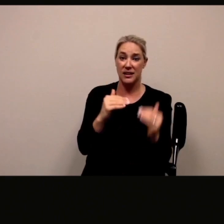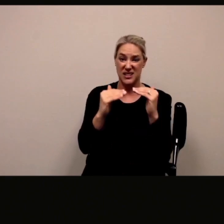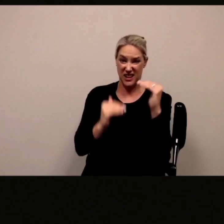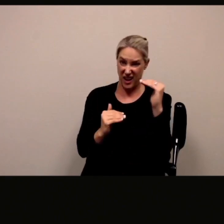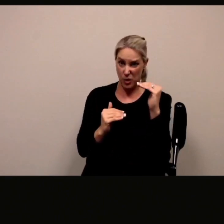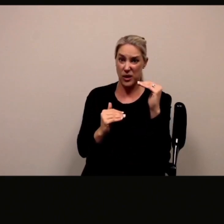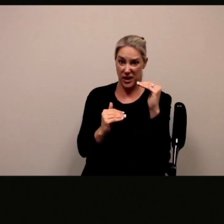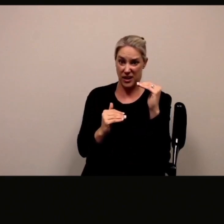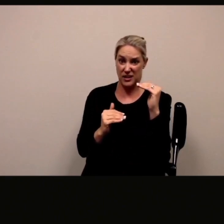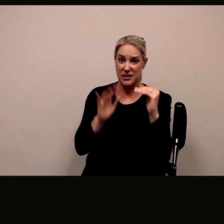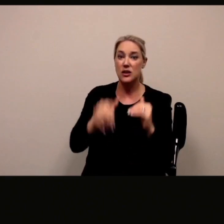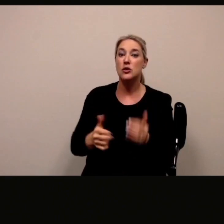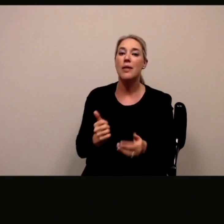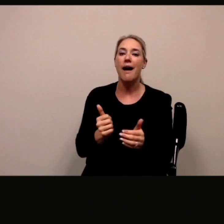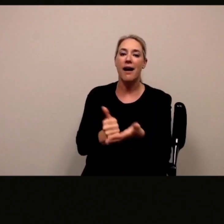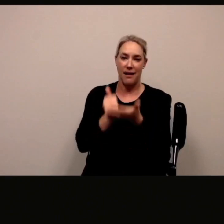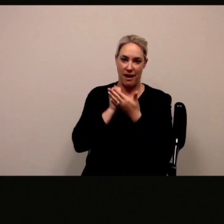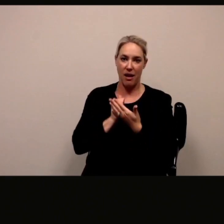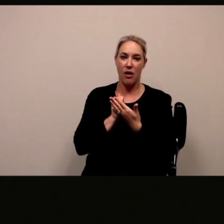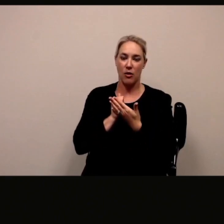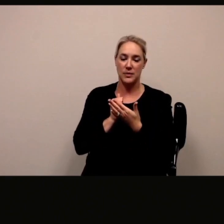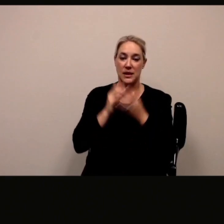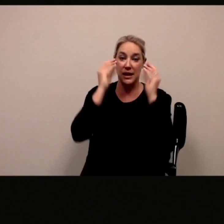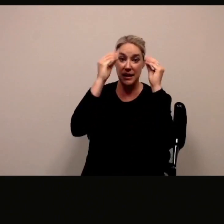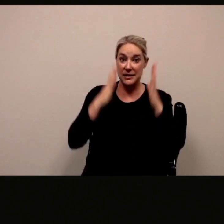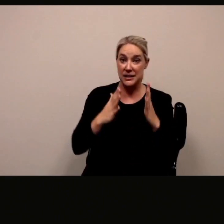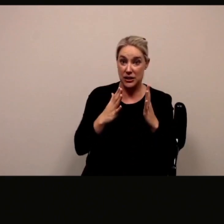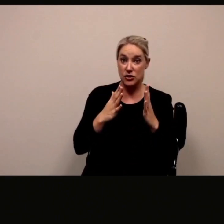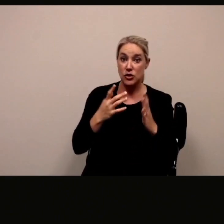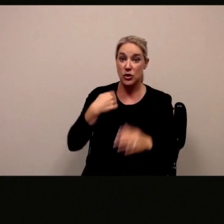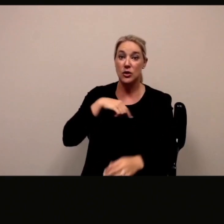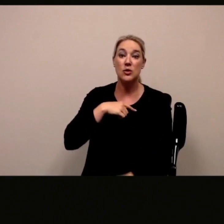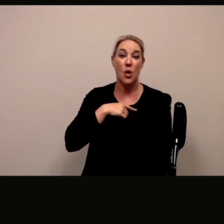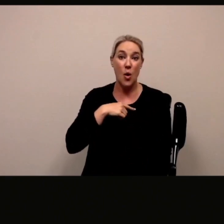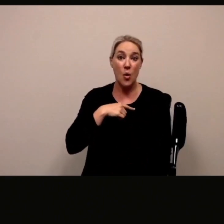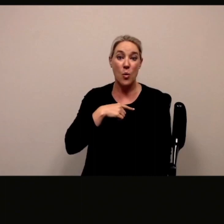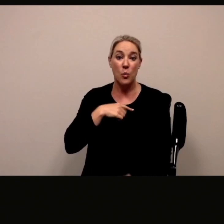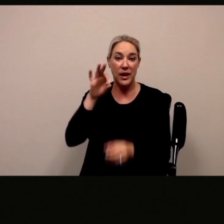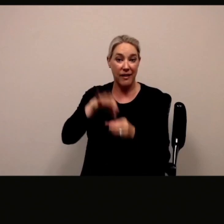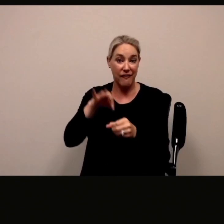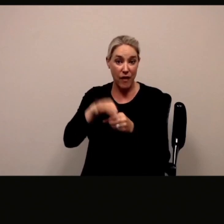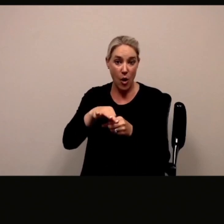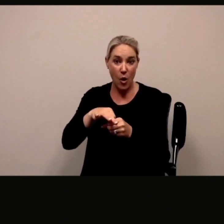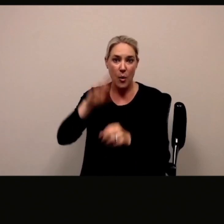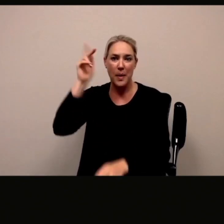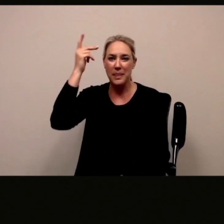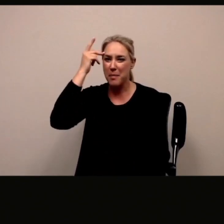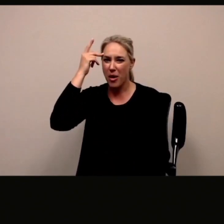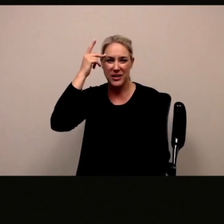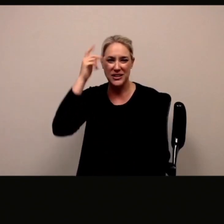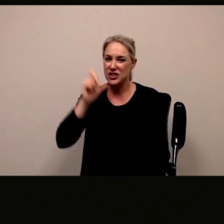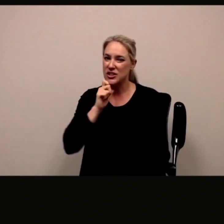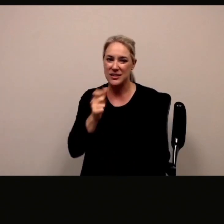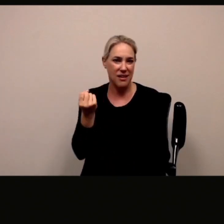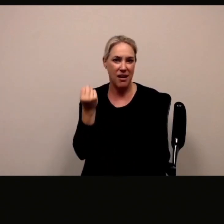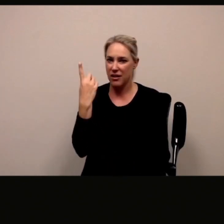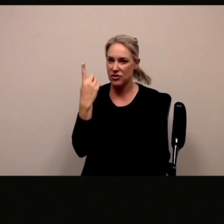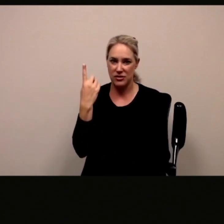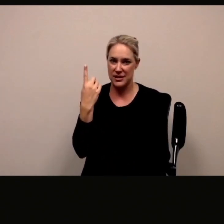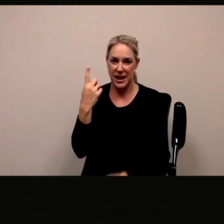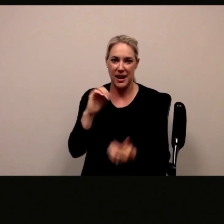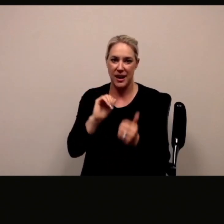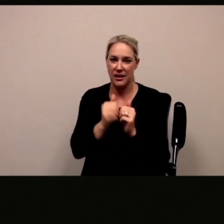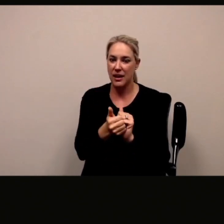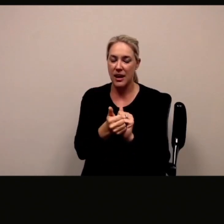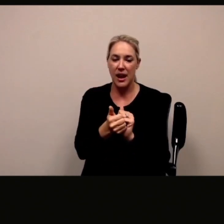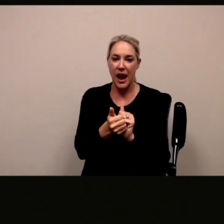as teachers, that's a lot of our problem when we're voting. The politicians don't understand what we're talking about, or they will say they do, and then when they're in,